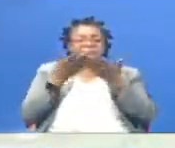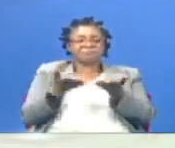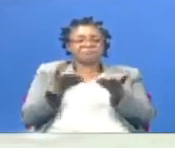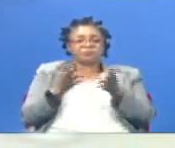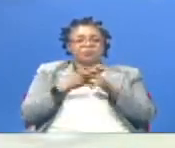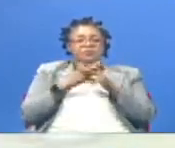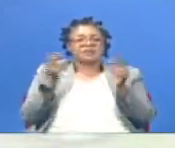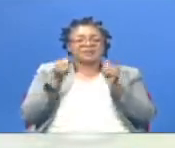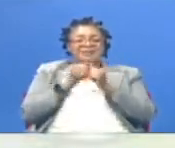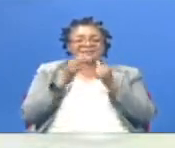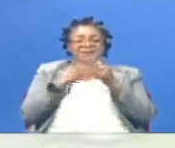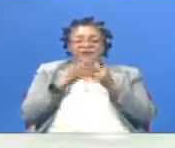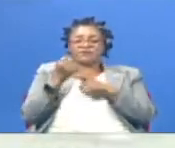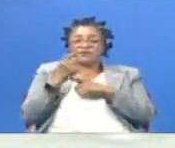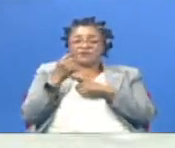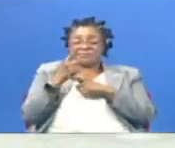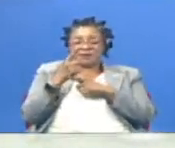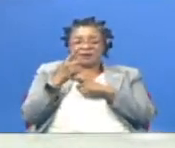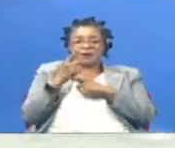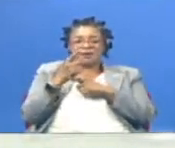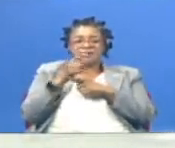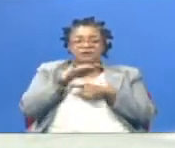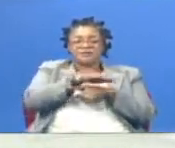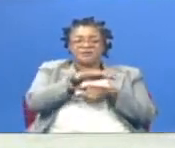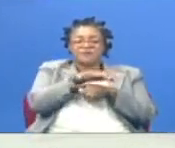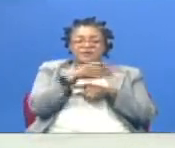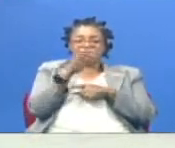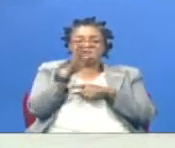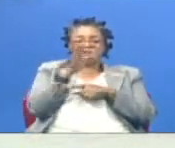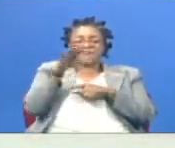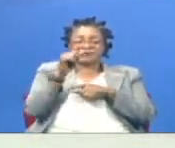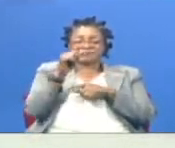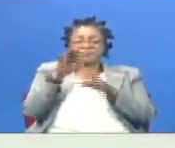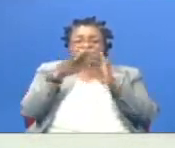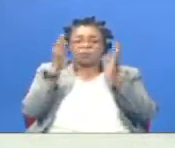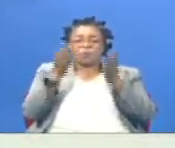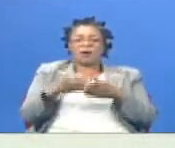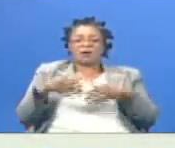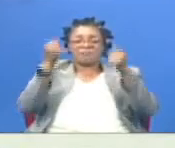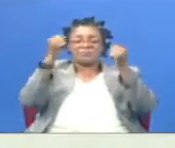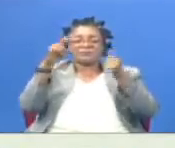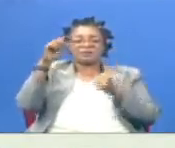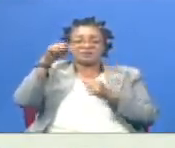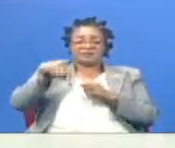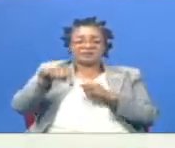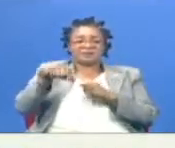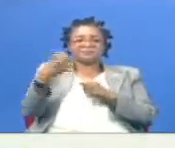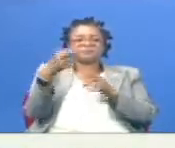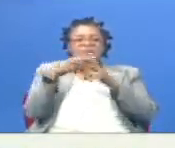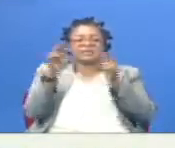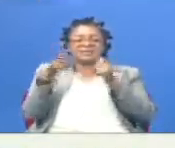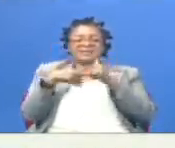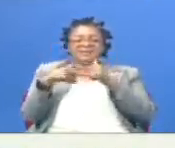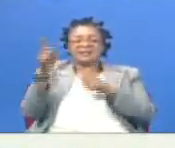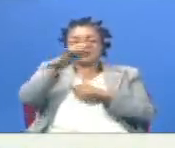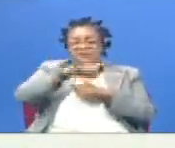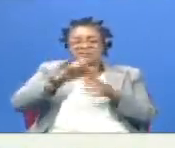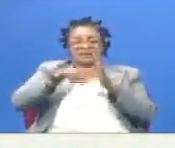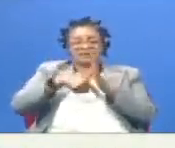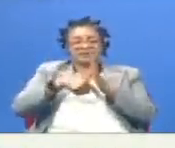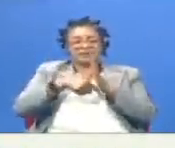off on the 19th of November, on the eve of the FIFA World Cup in Qatar, with the National Super League slated to kick off 7 days later.